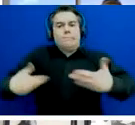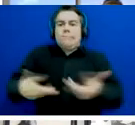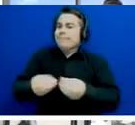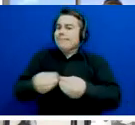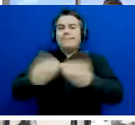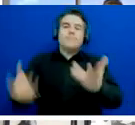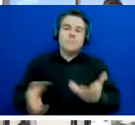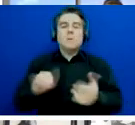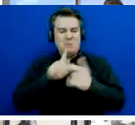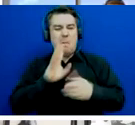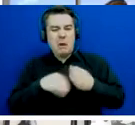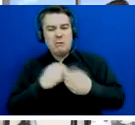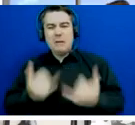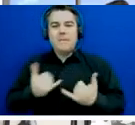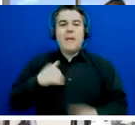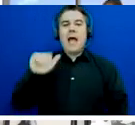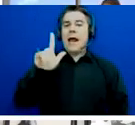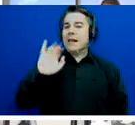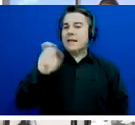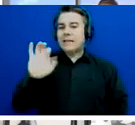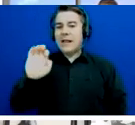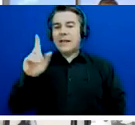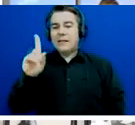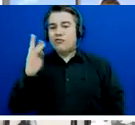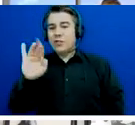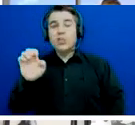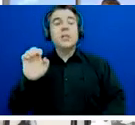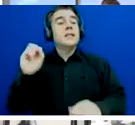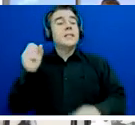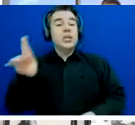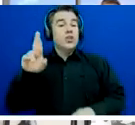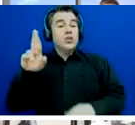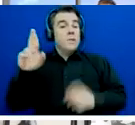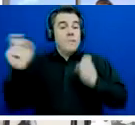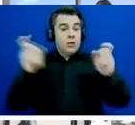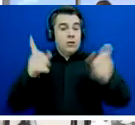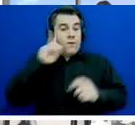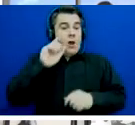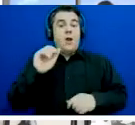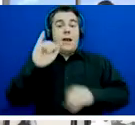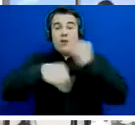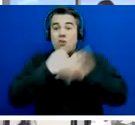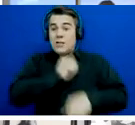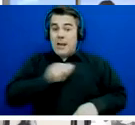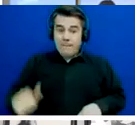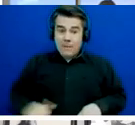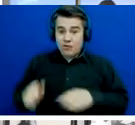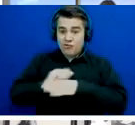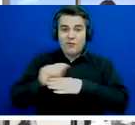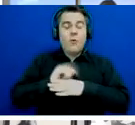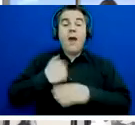about today. So I'm Alex Eldridge, the Senior Manager of International Ambassador Training. And today we're lucky enough to have